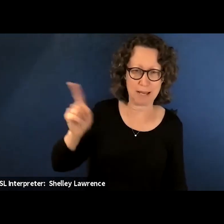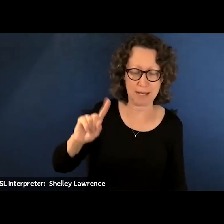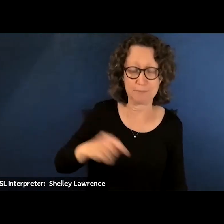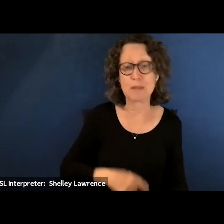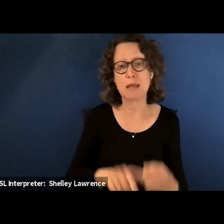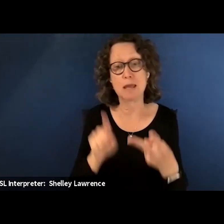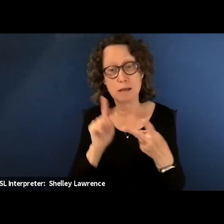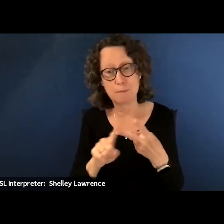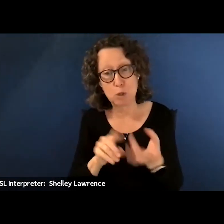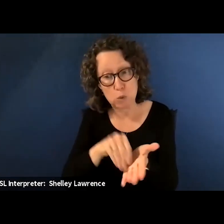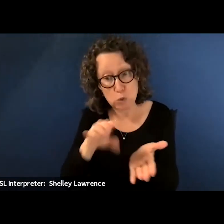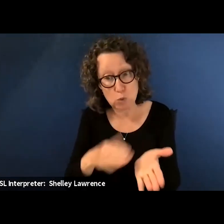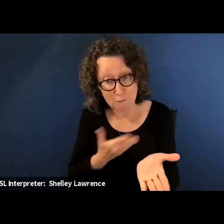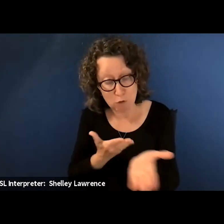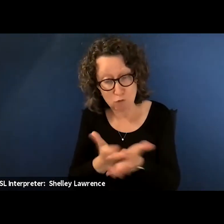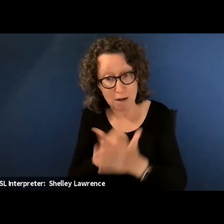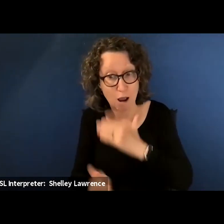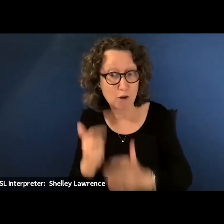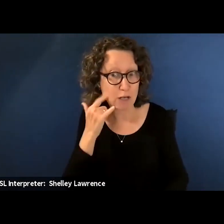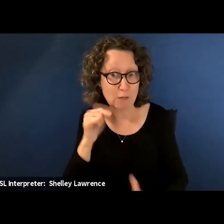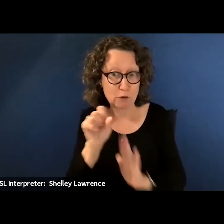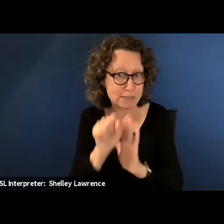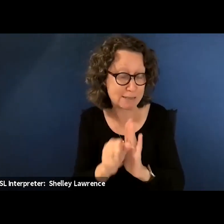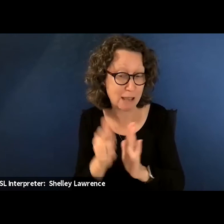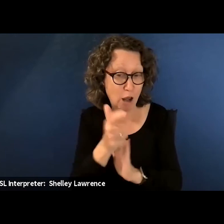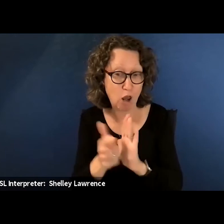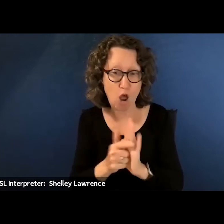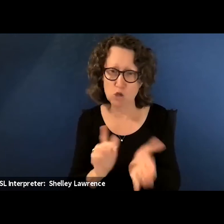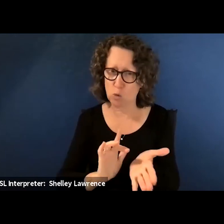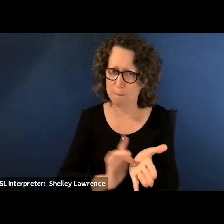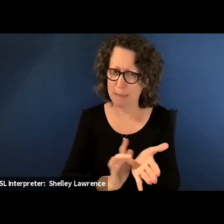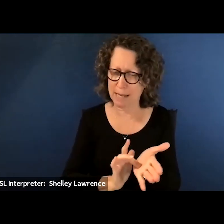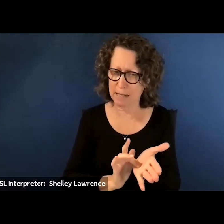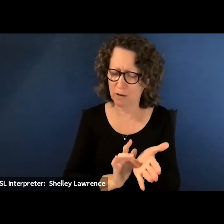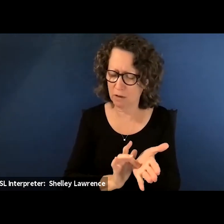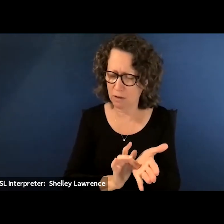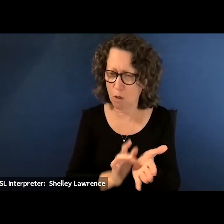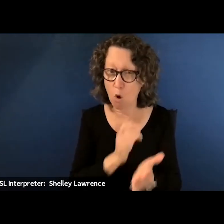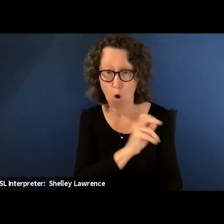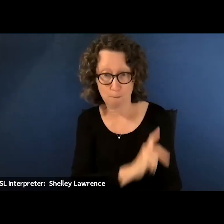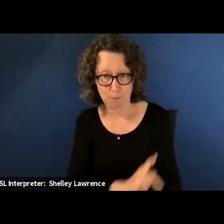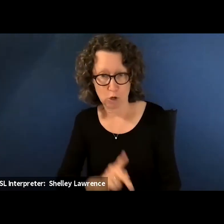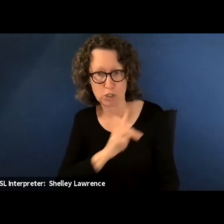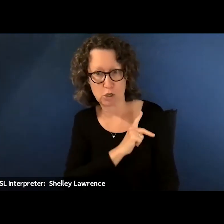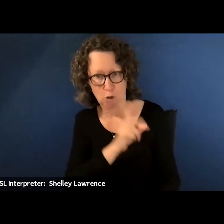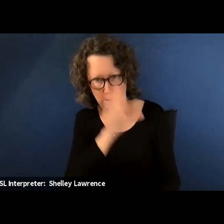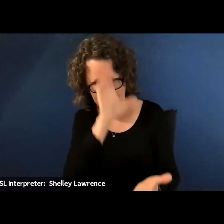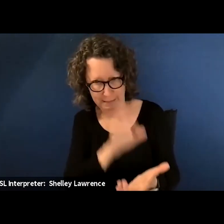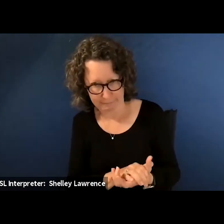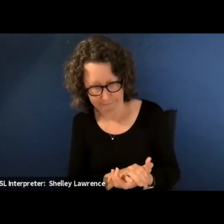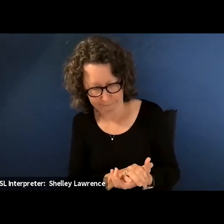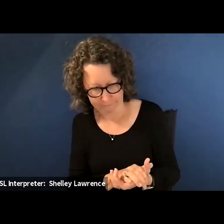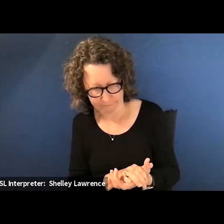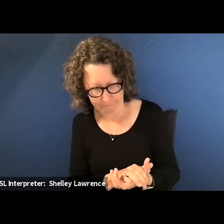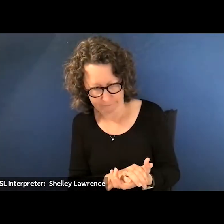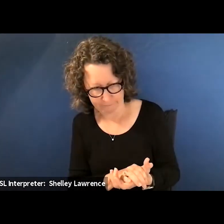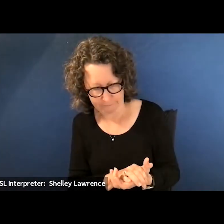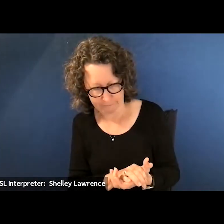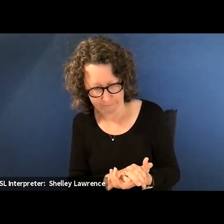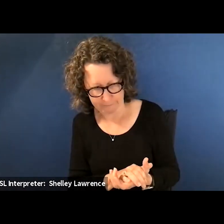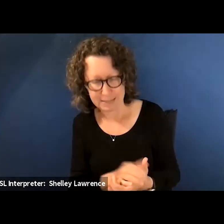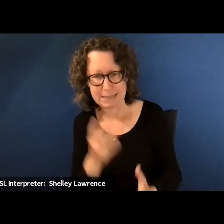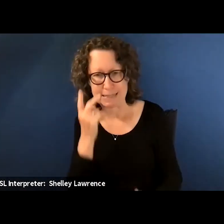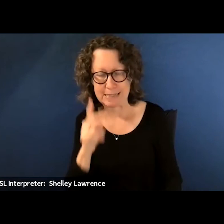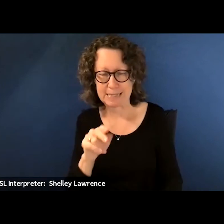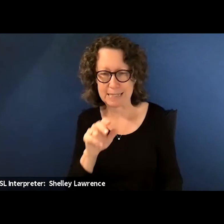2, students have a right under California state law to a medical or personal belief. See text section